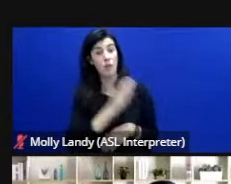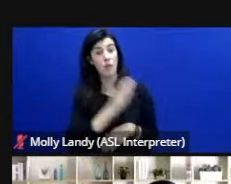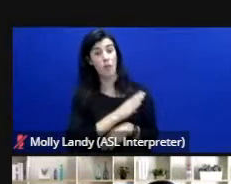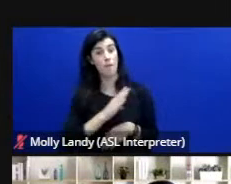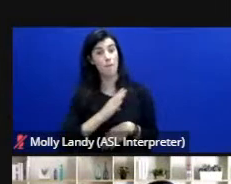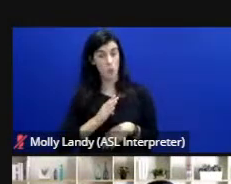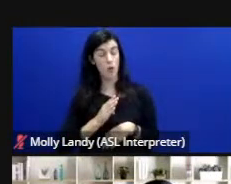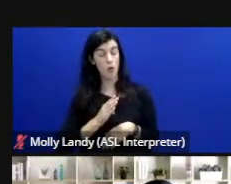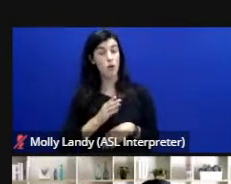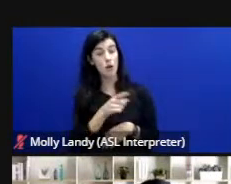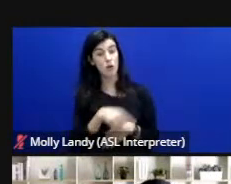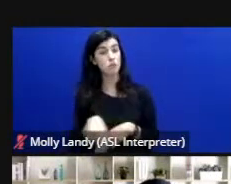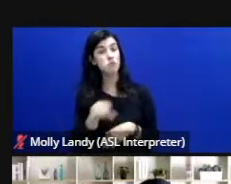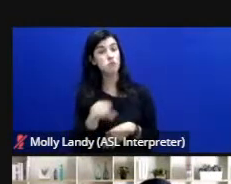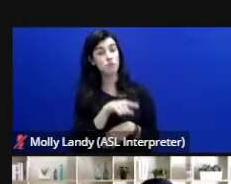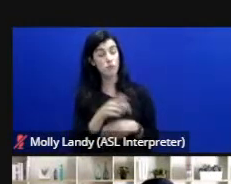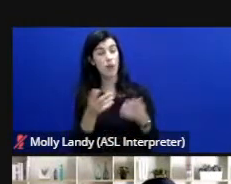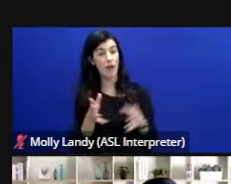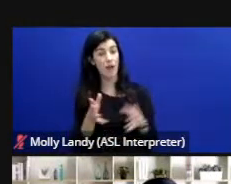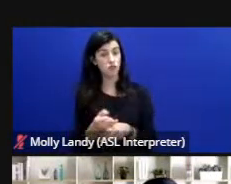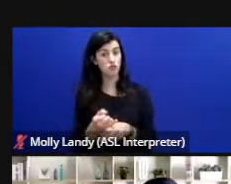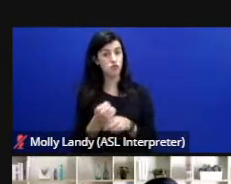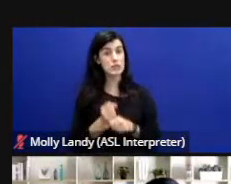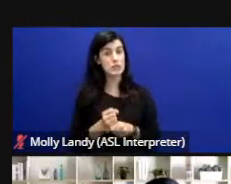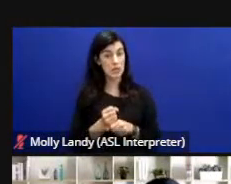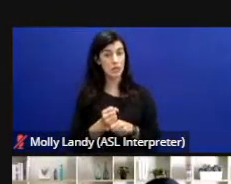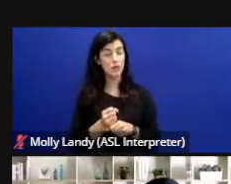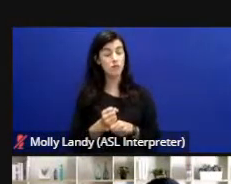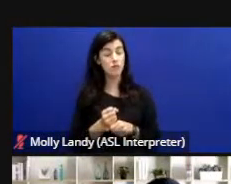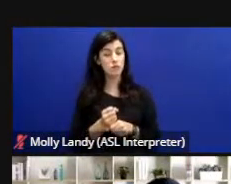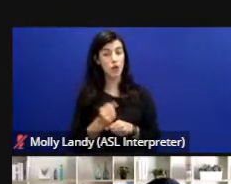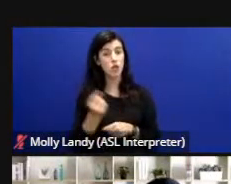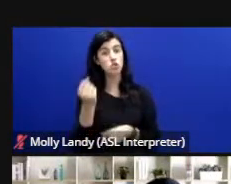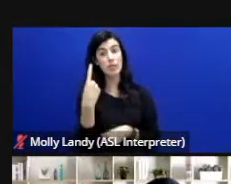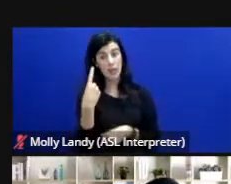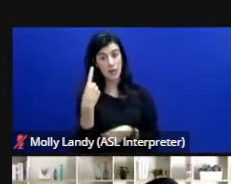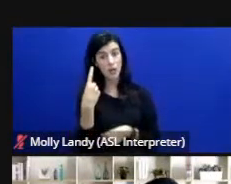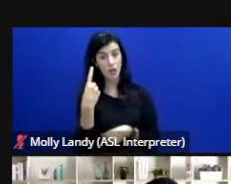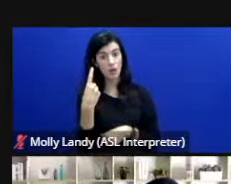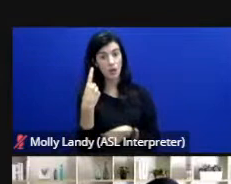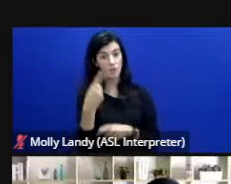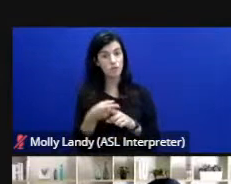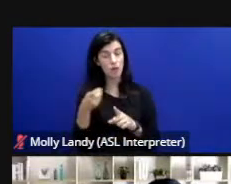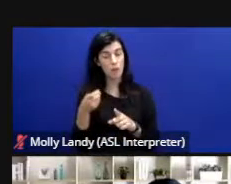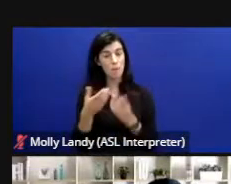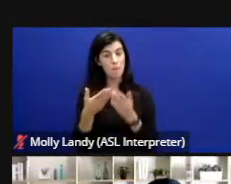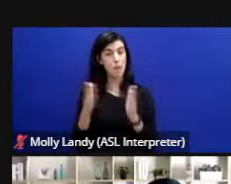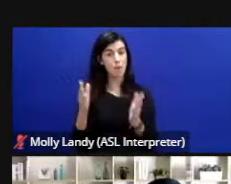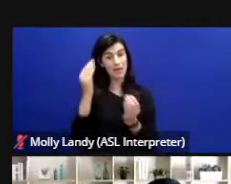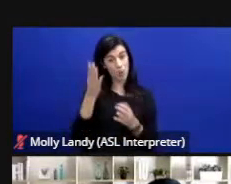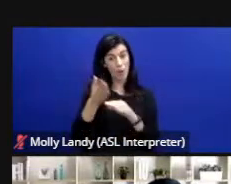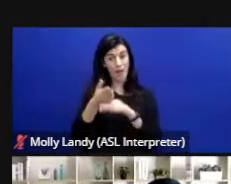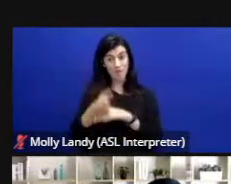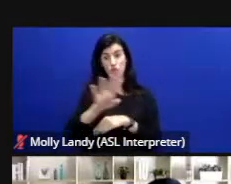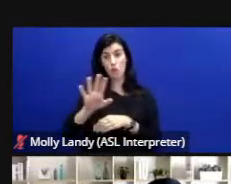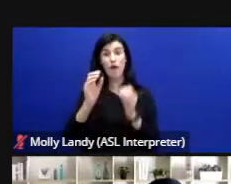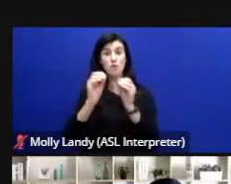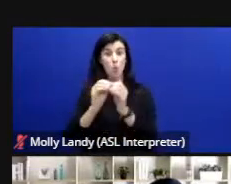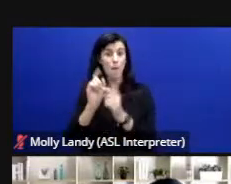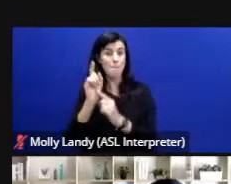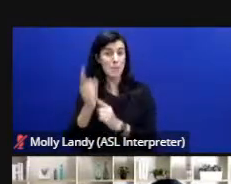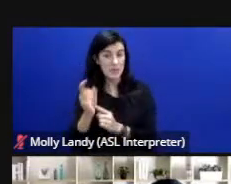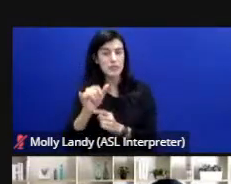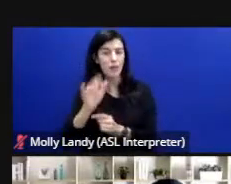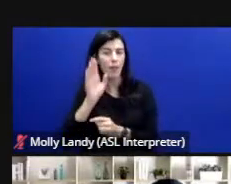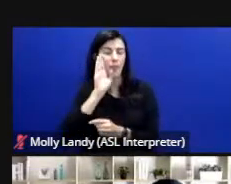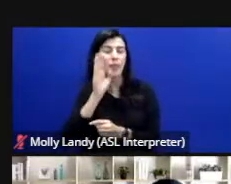has received and has received an understanding of the public's input after 45 more minutes, I believe that would